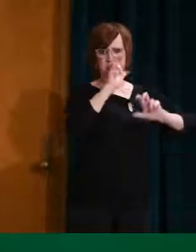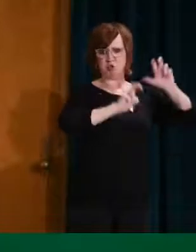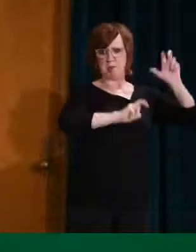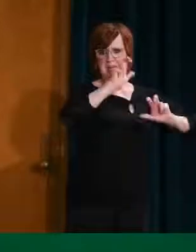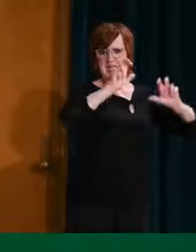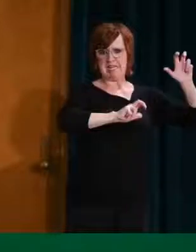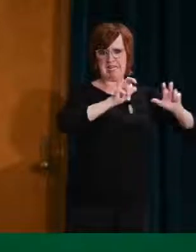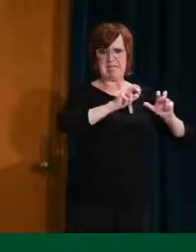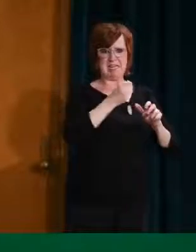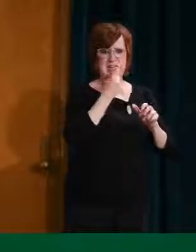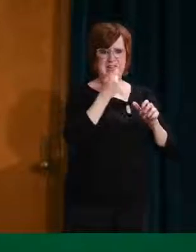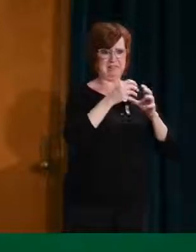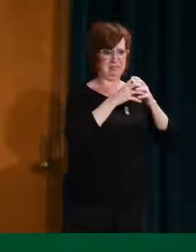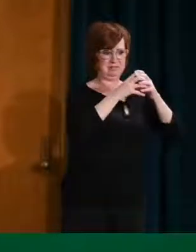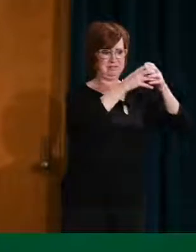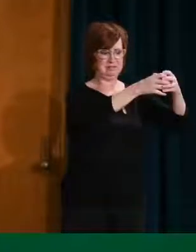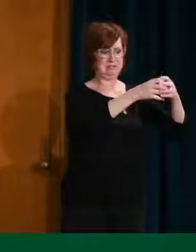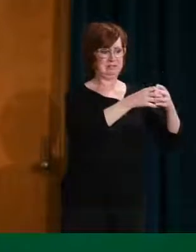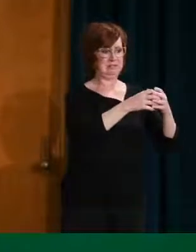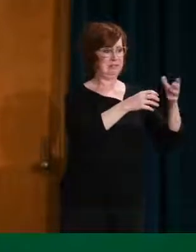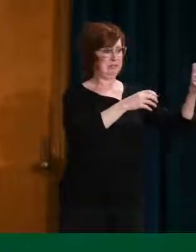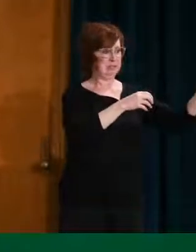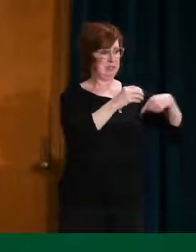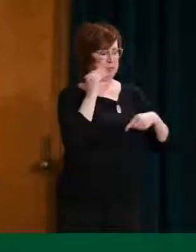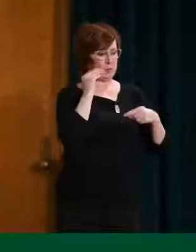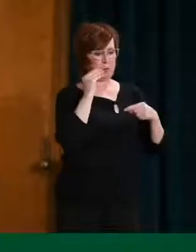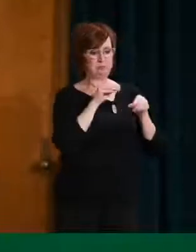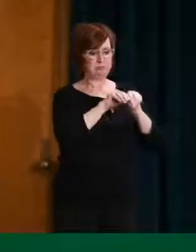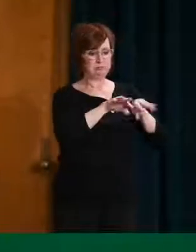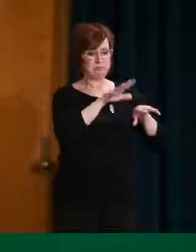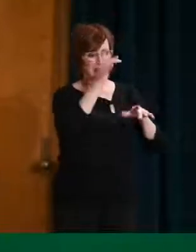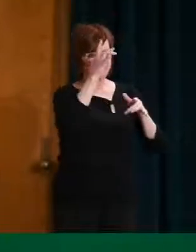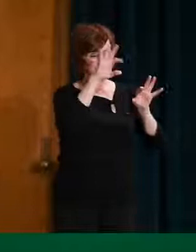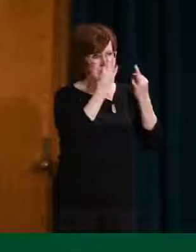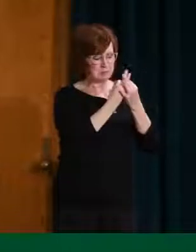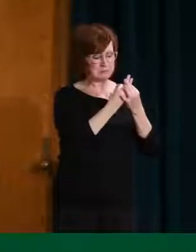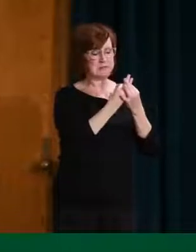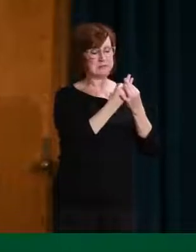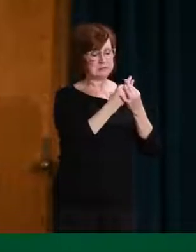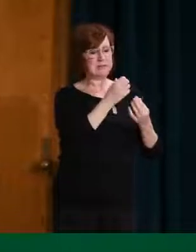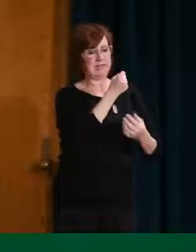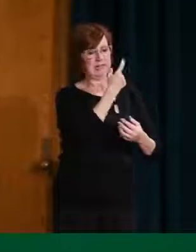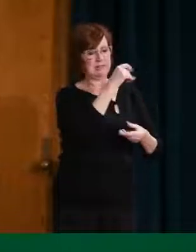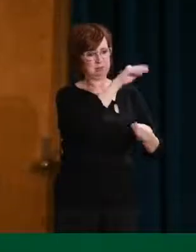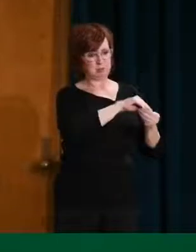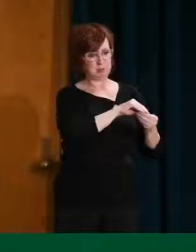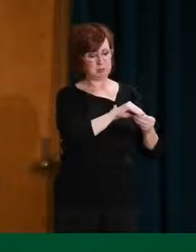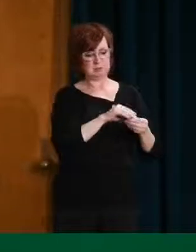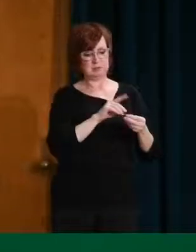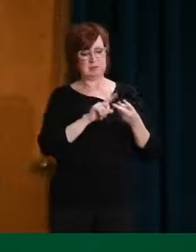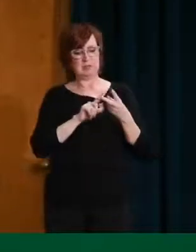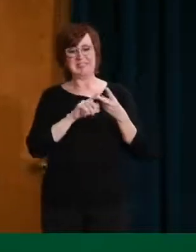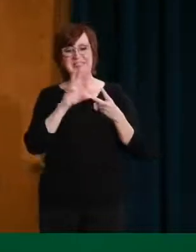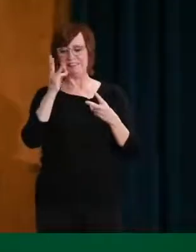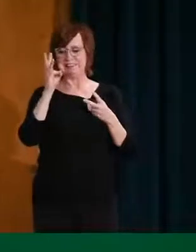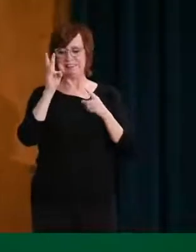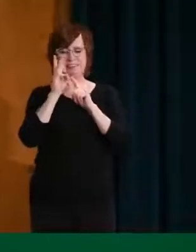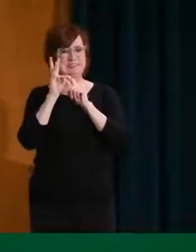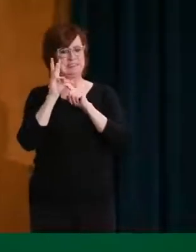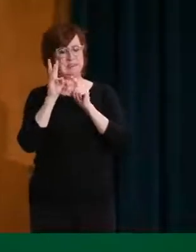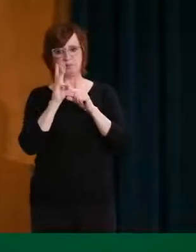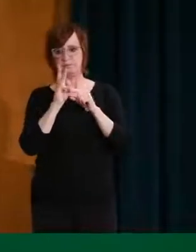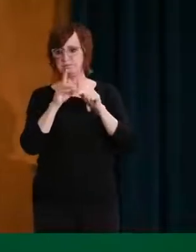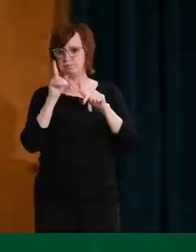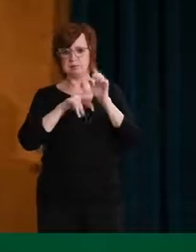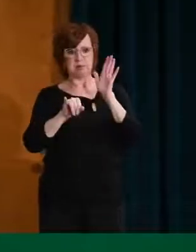where individuals may have been working in a healthcare setting, but it's not clear where the exposure was because they were not, in 2 cases, they were not involved